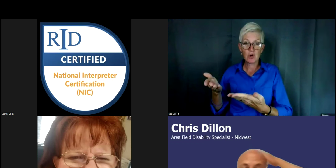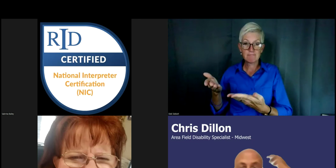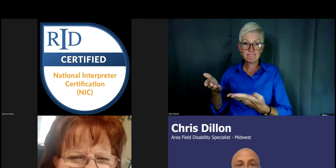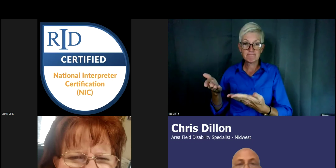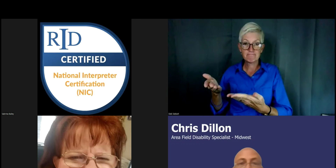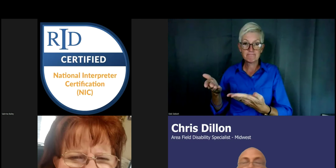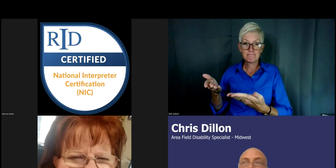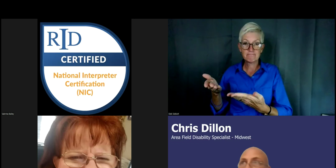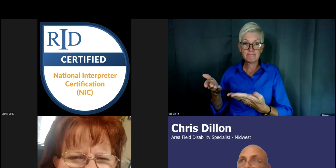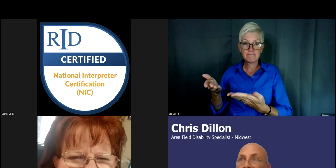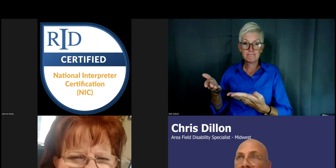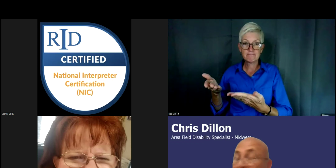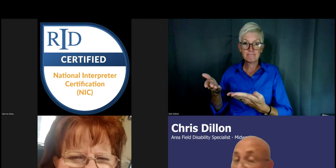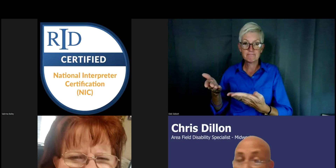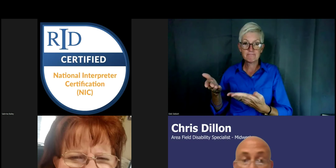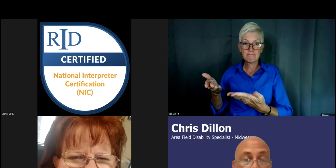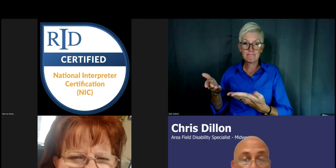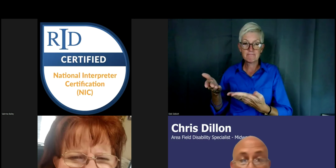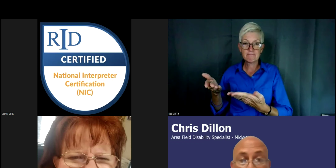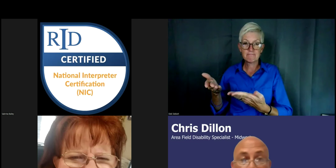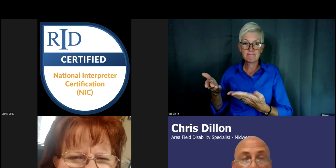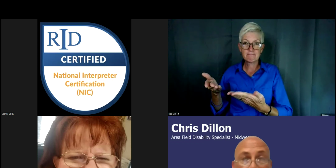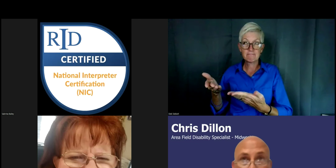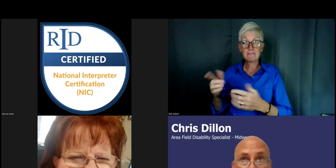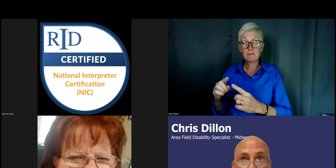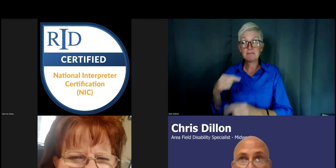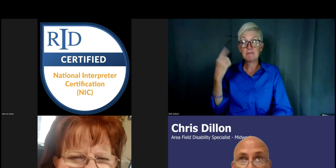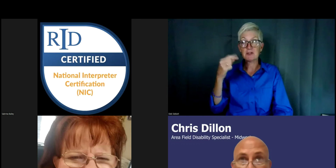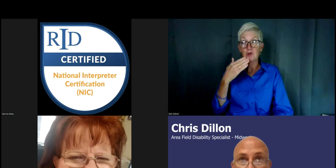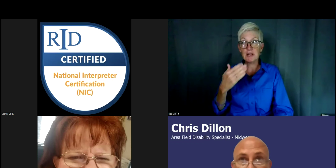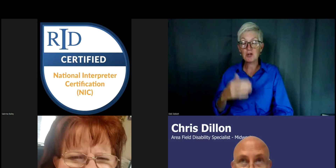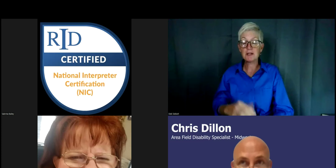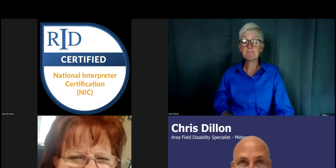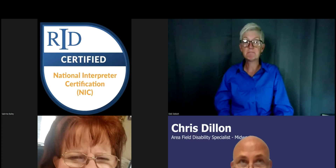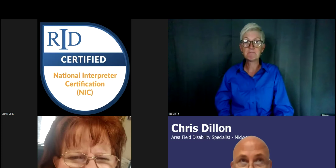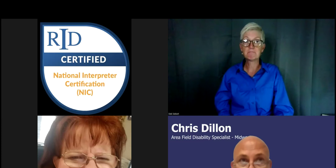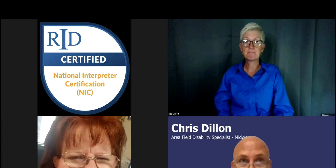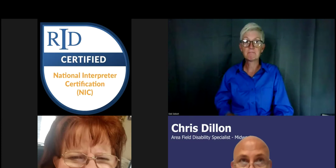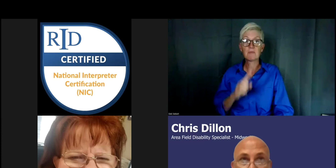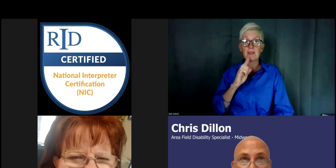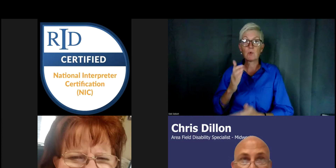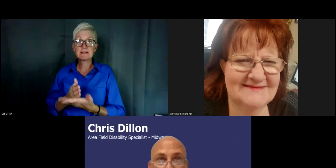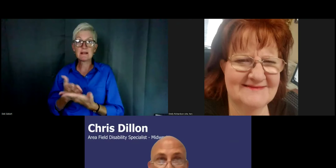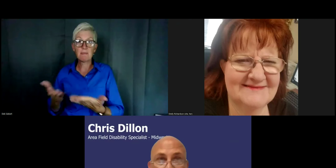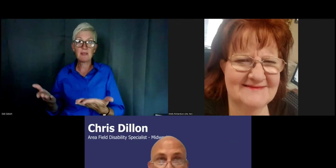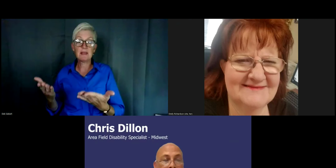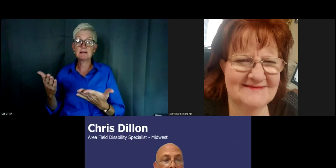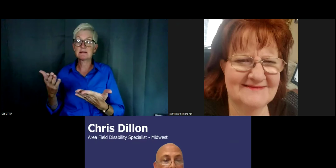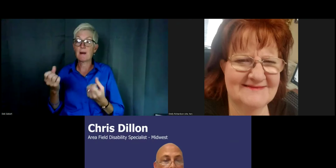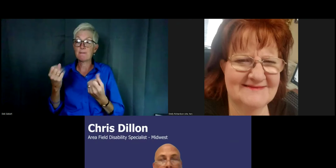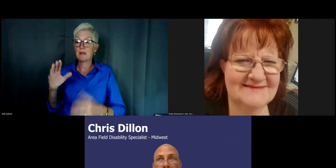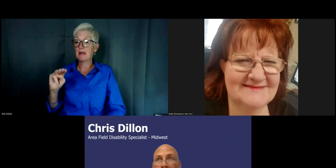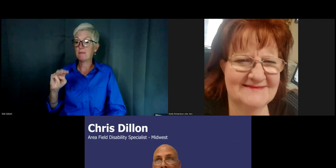and it's actually looking really good. There had been certain things that a lot of these MFCs are